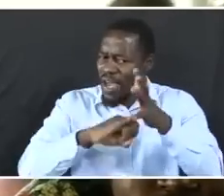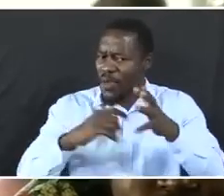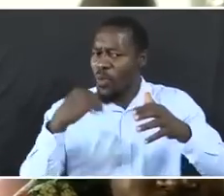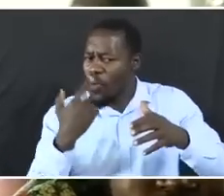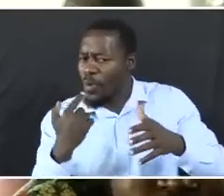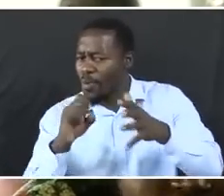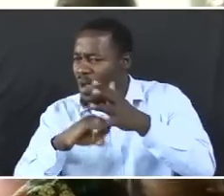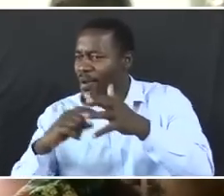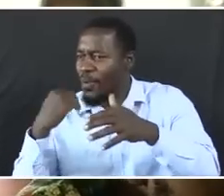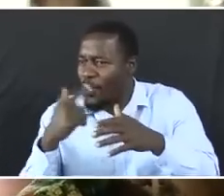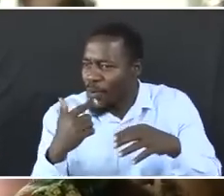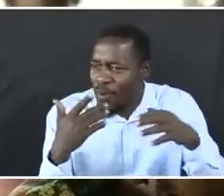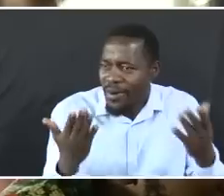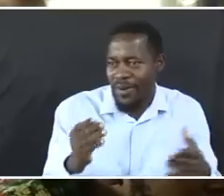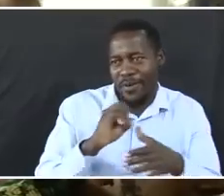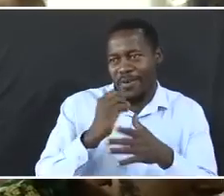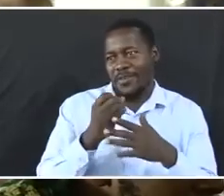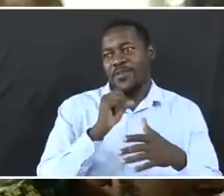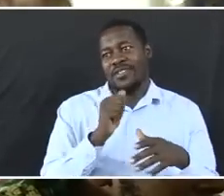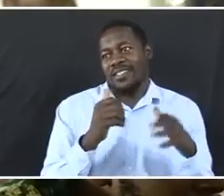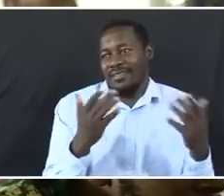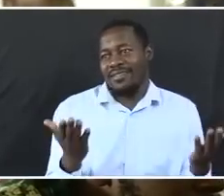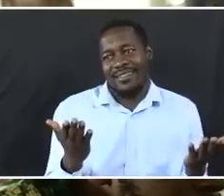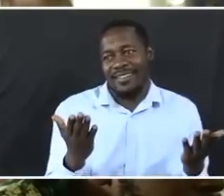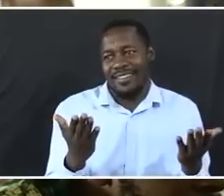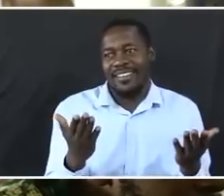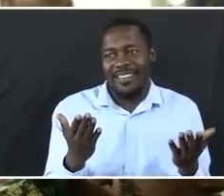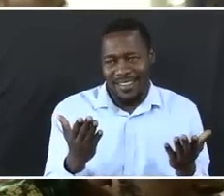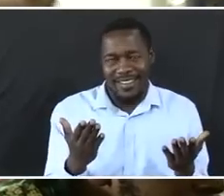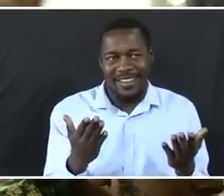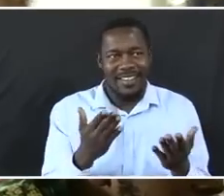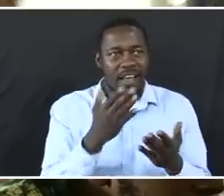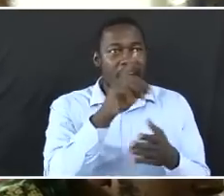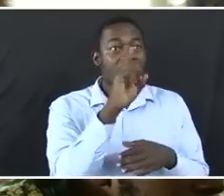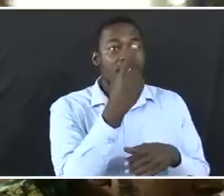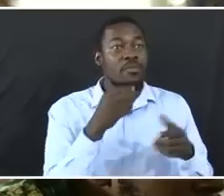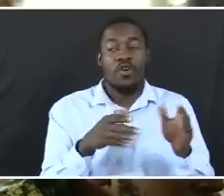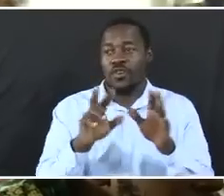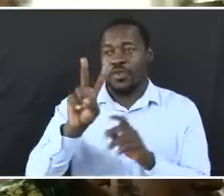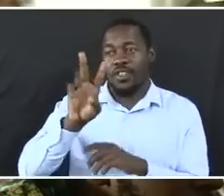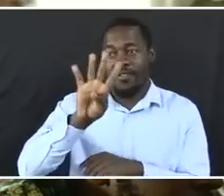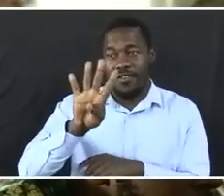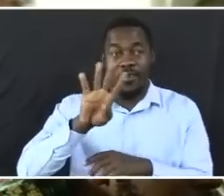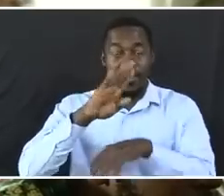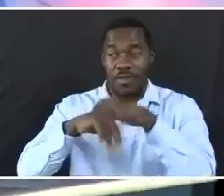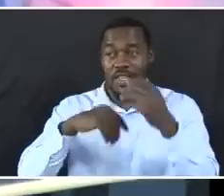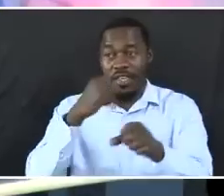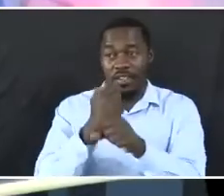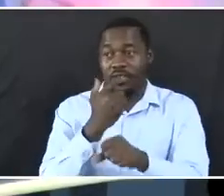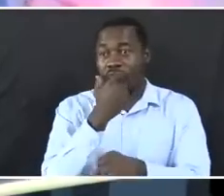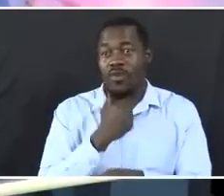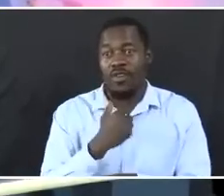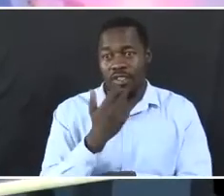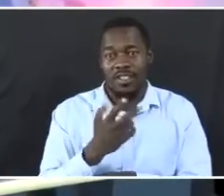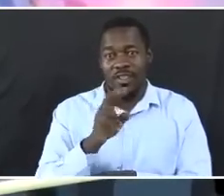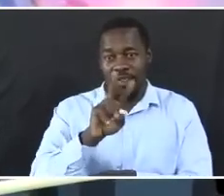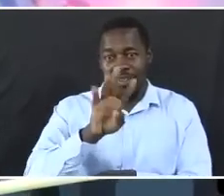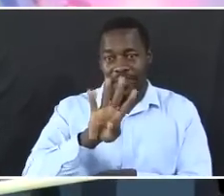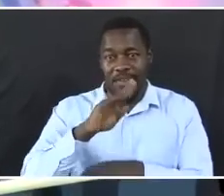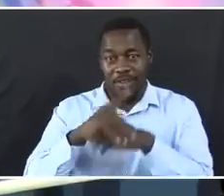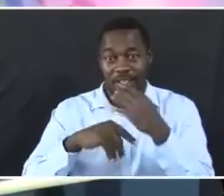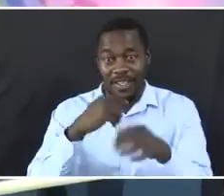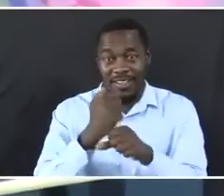Okay, my firstborn son is 24. Okay. Yes. There's reason to